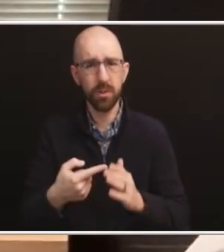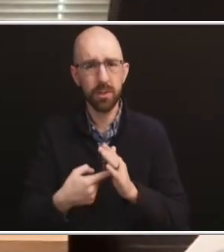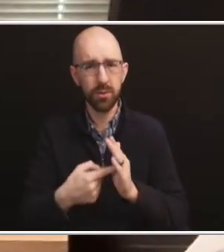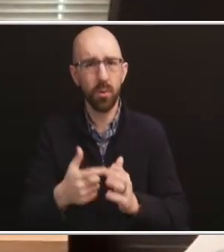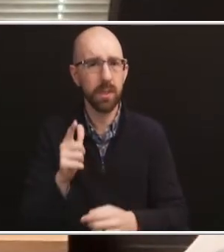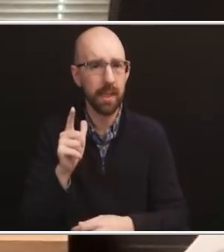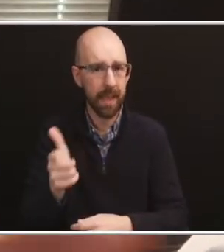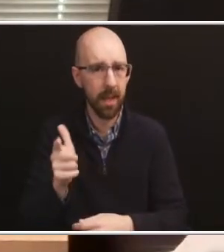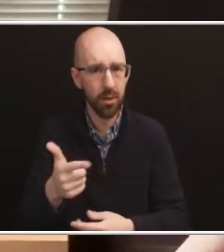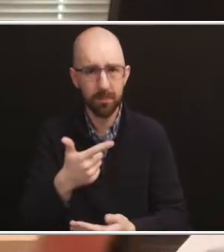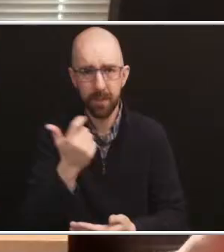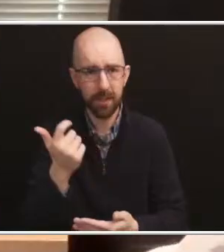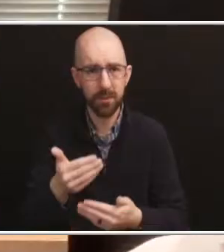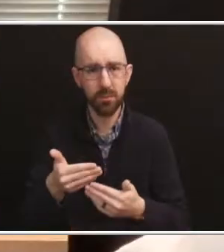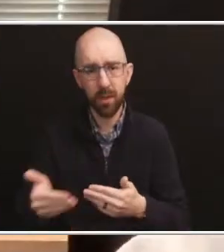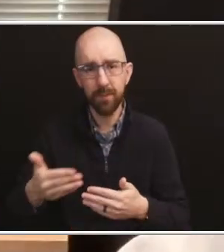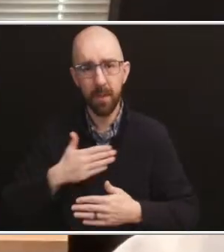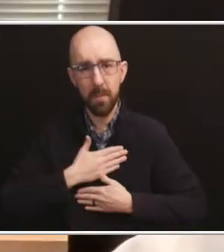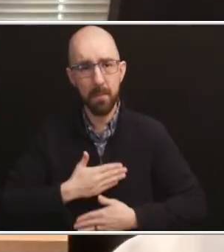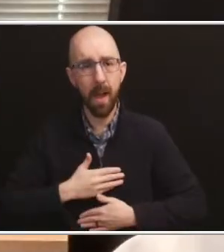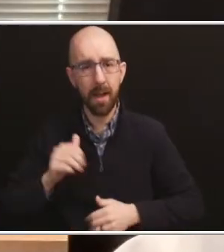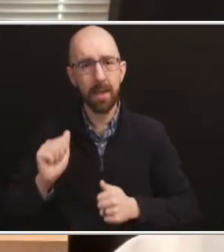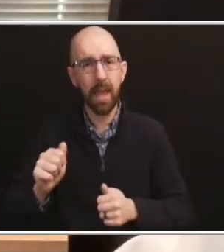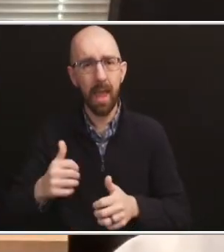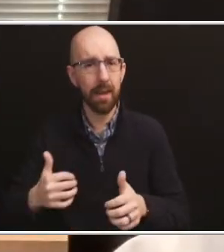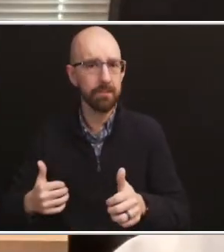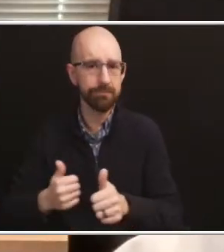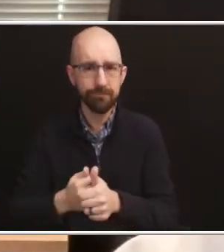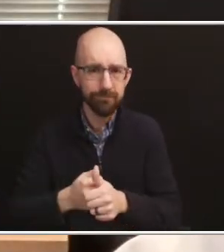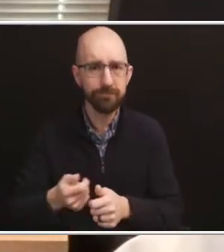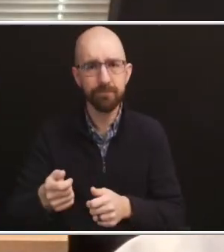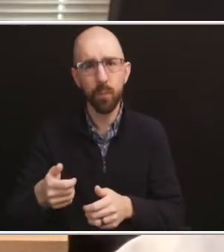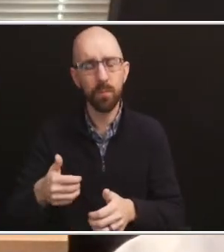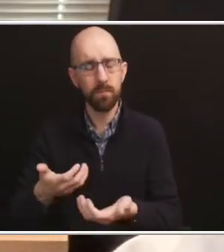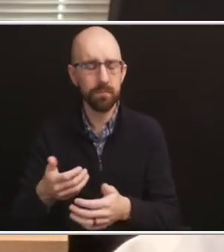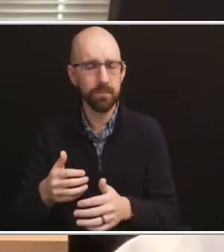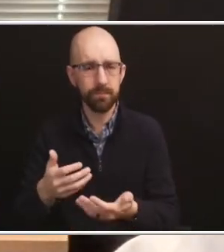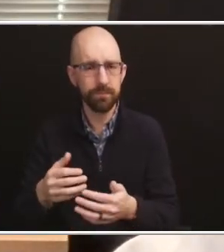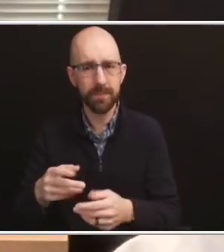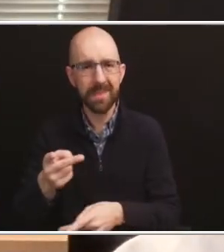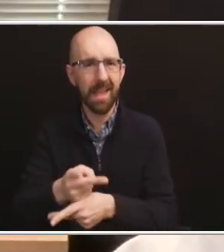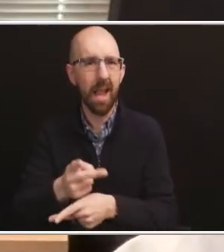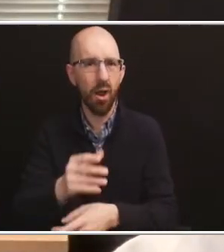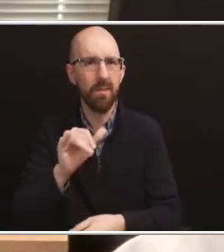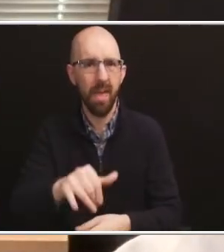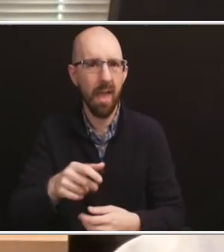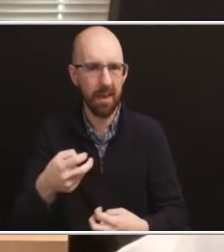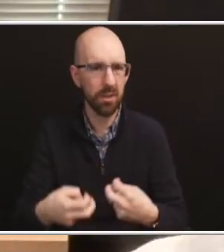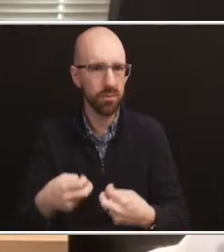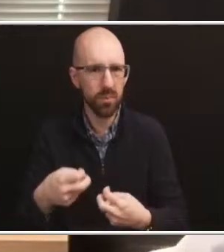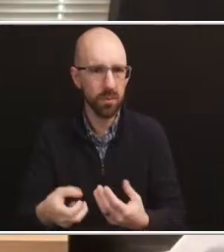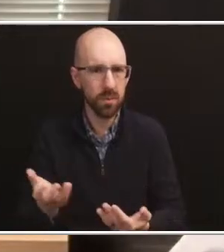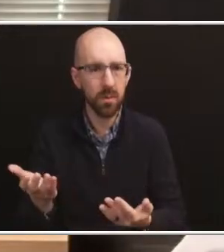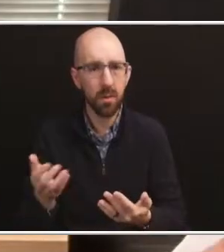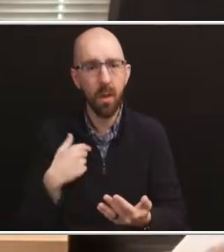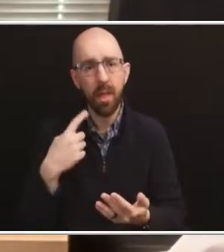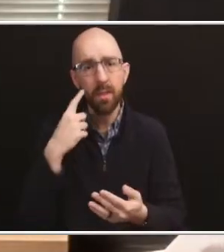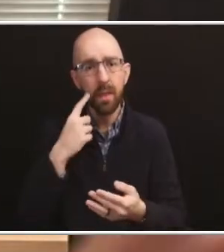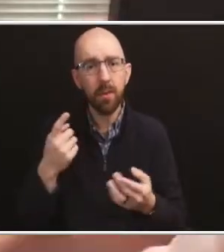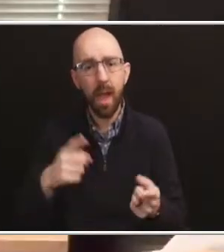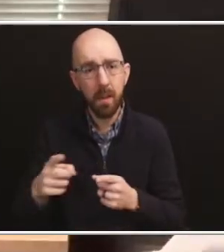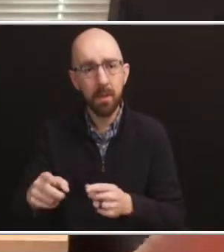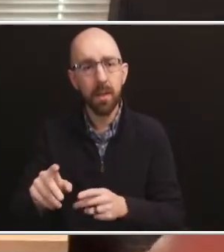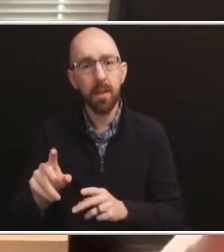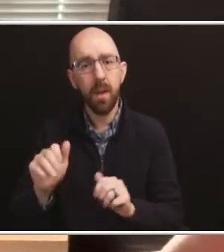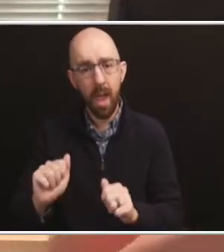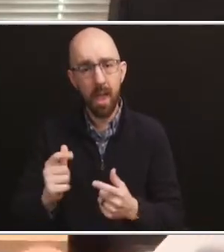just because the rest of the body is able to compensate. And so I think that's kind of what ended up happening, is that things were able